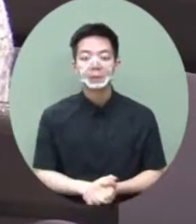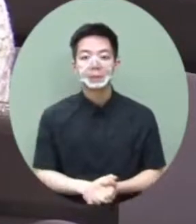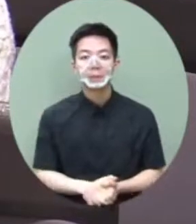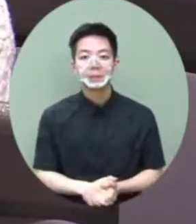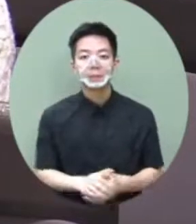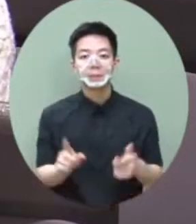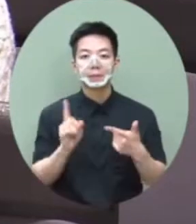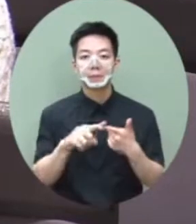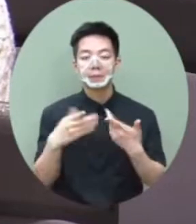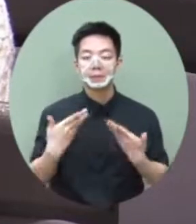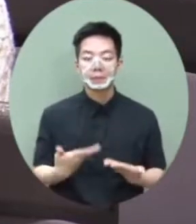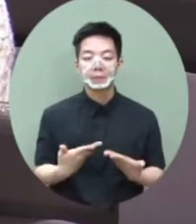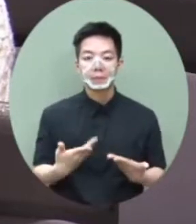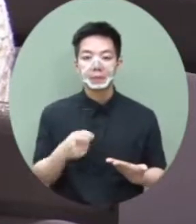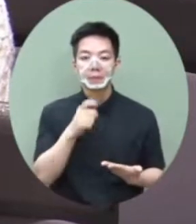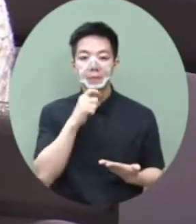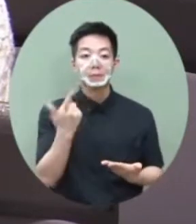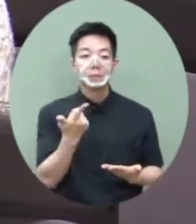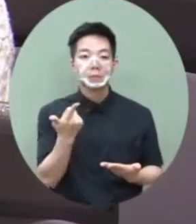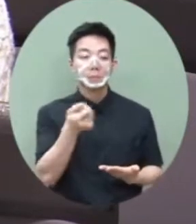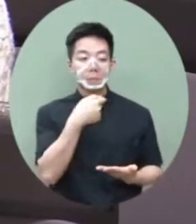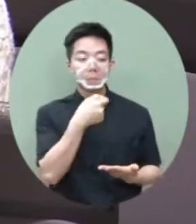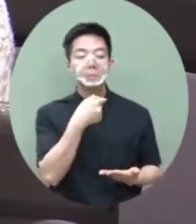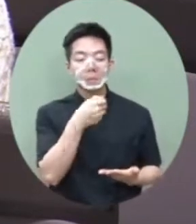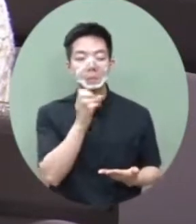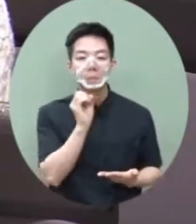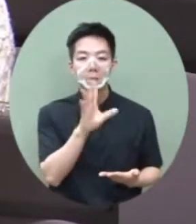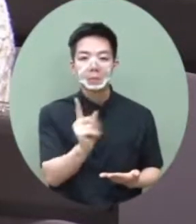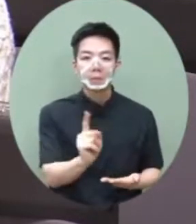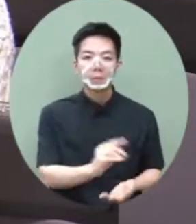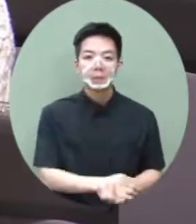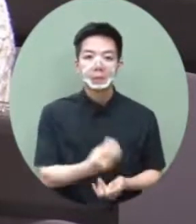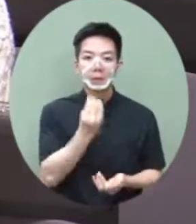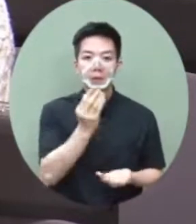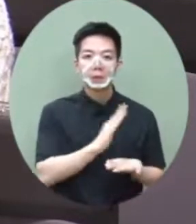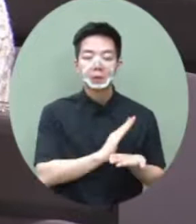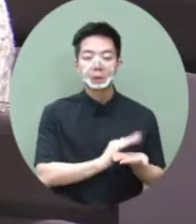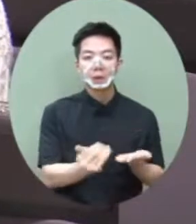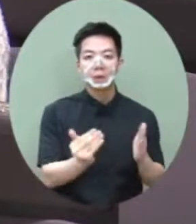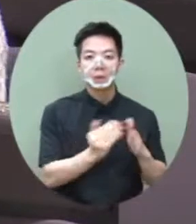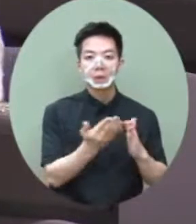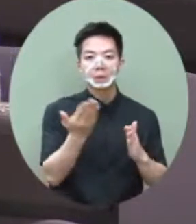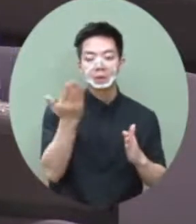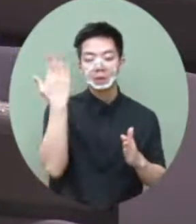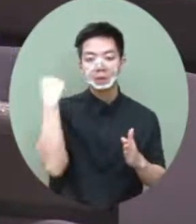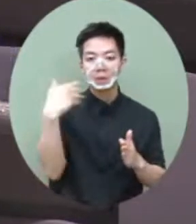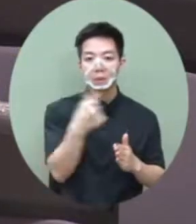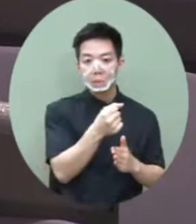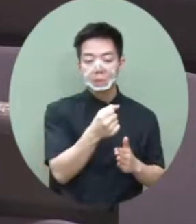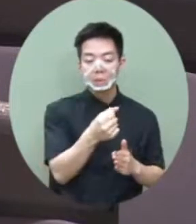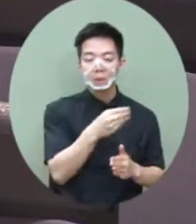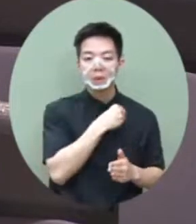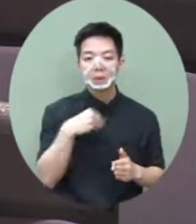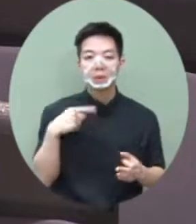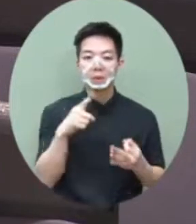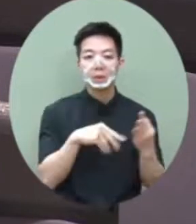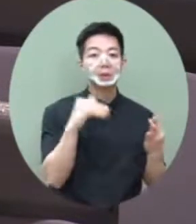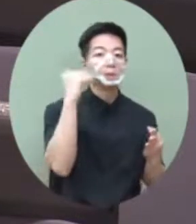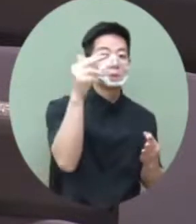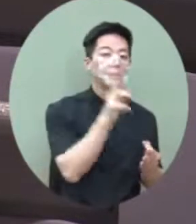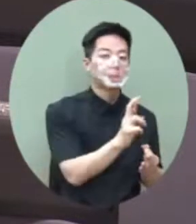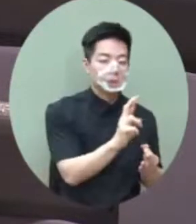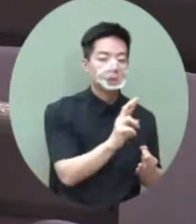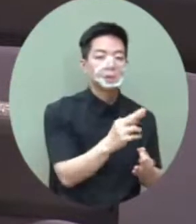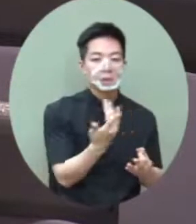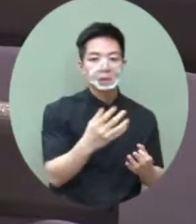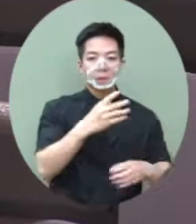in the community? Second question, according to different media outlets, Dr. Ko Wing-man, former Secretary for Food